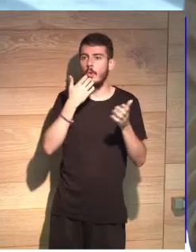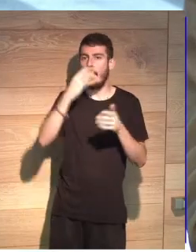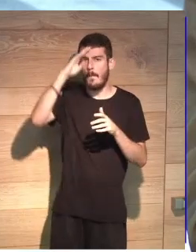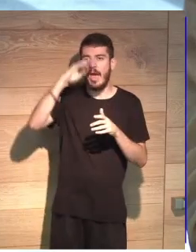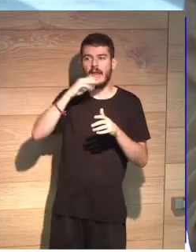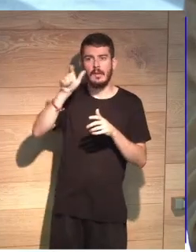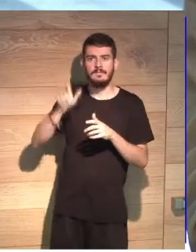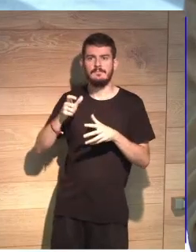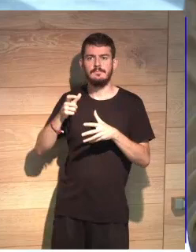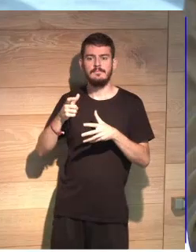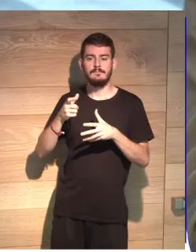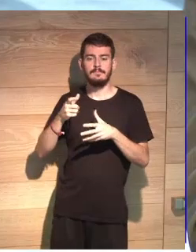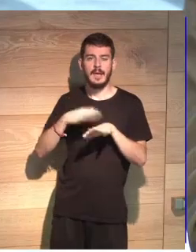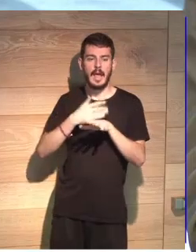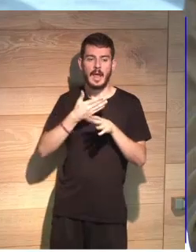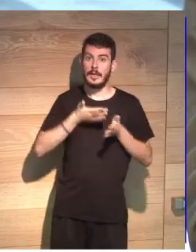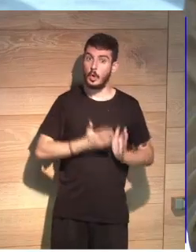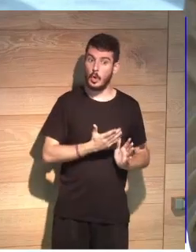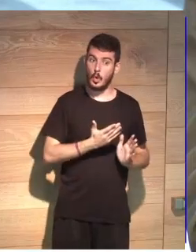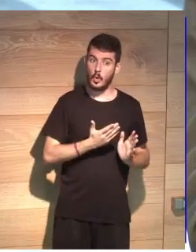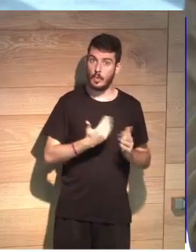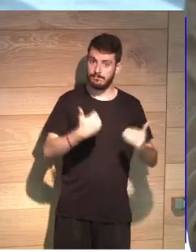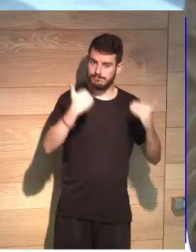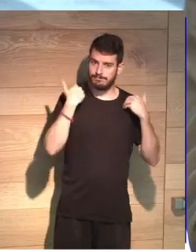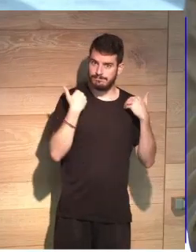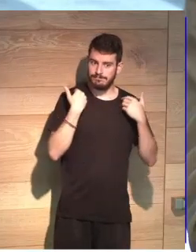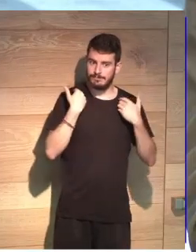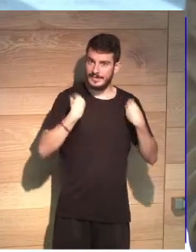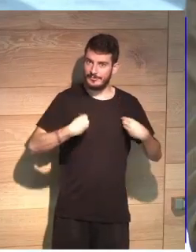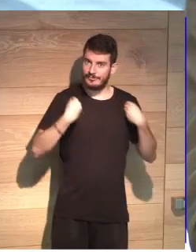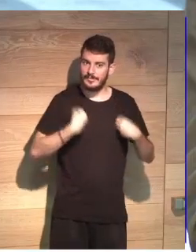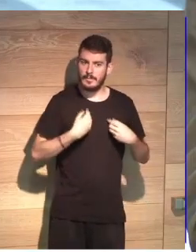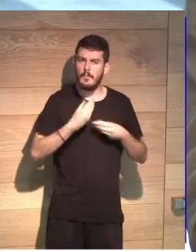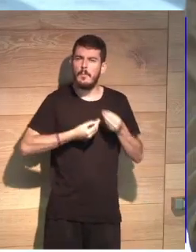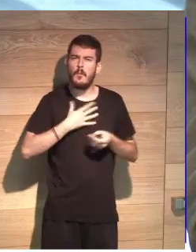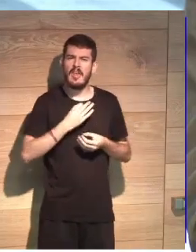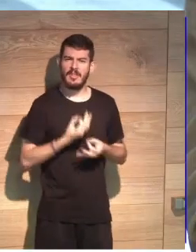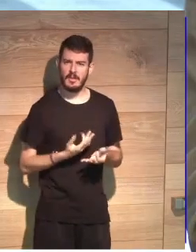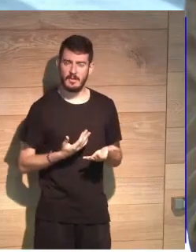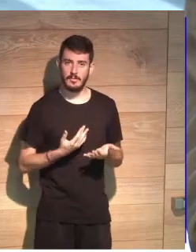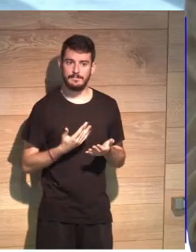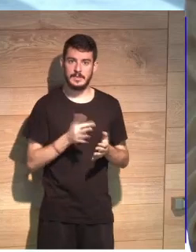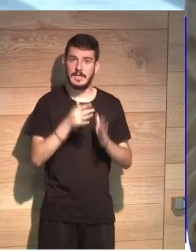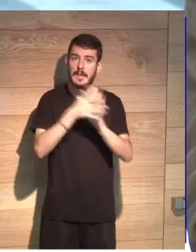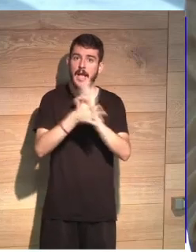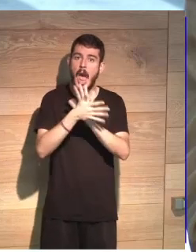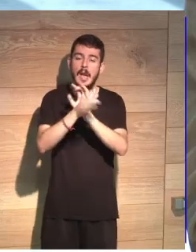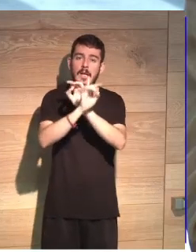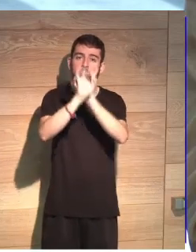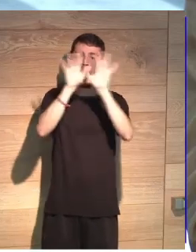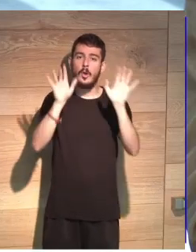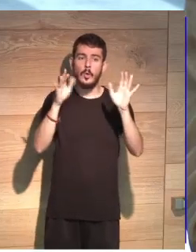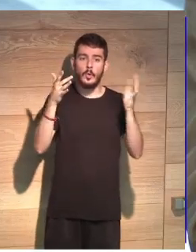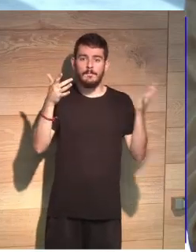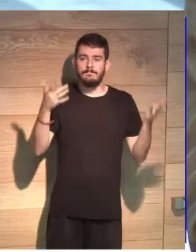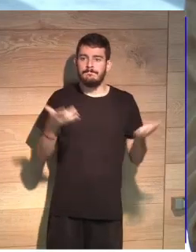with professionals to teach, for instance, or to show parents what they can do in order to help their children